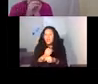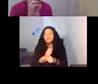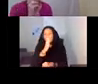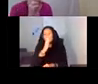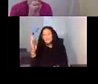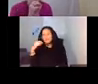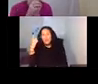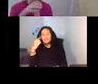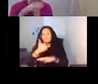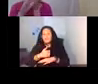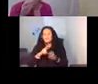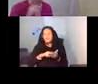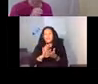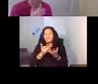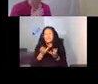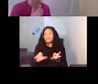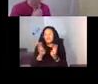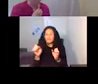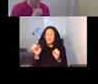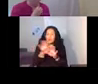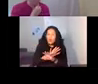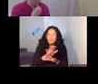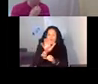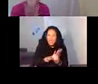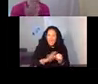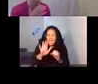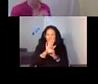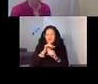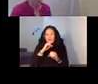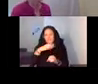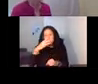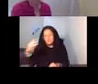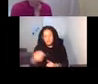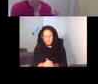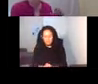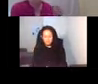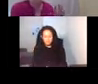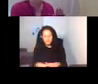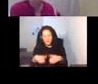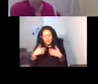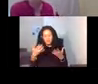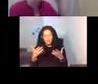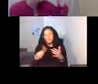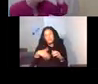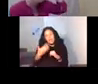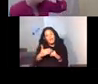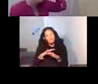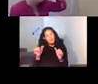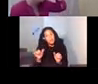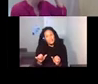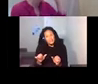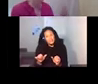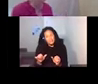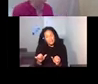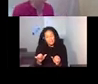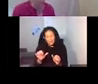Foundation NHS Trust. And they cover areas of Essex. And of course, last but not least, on our